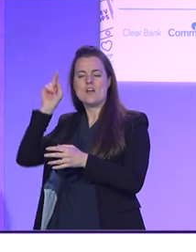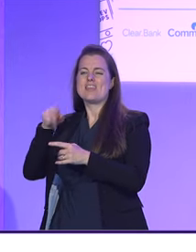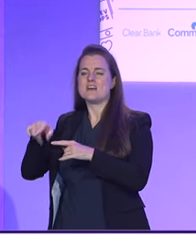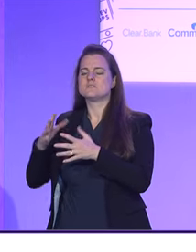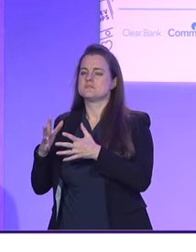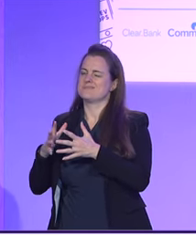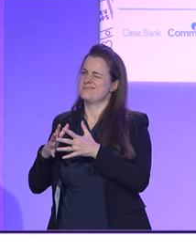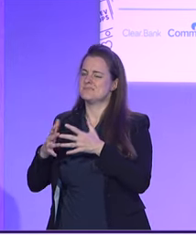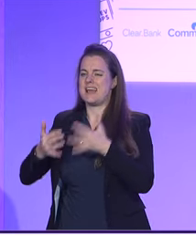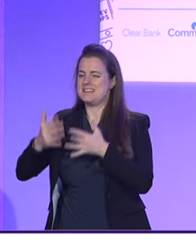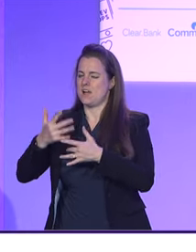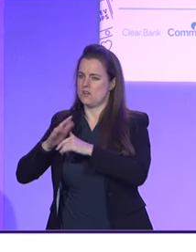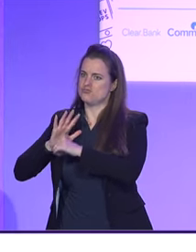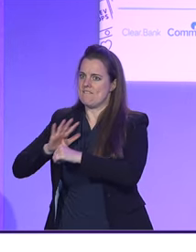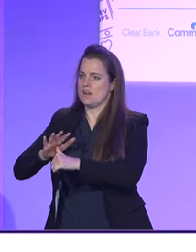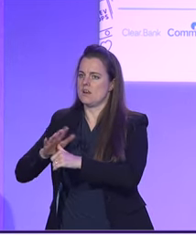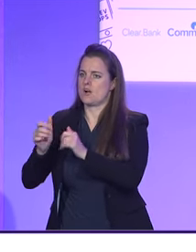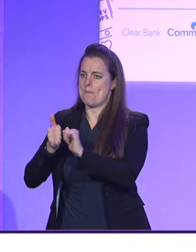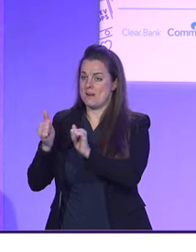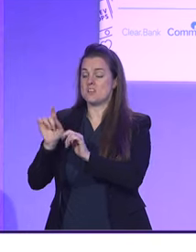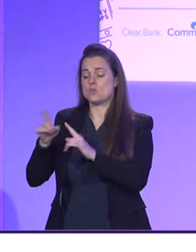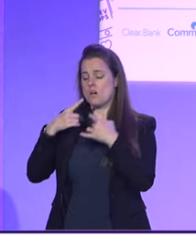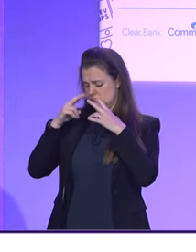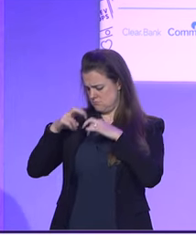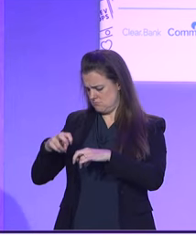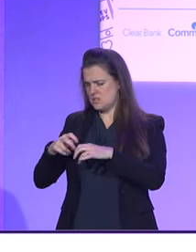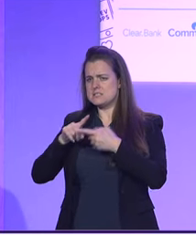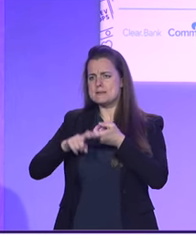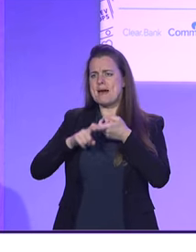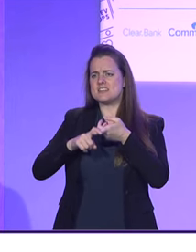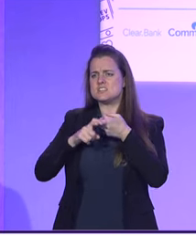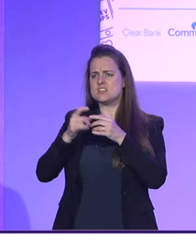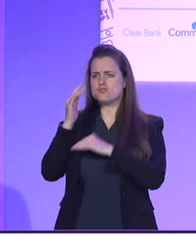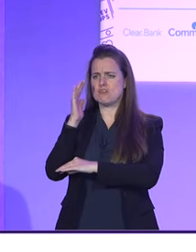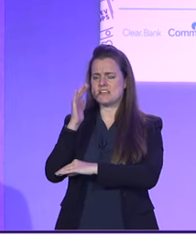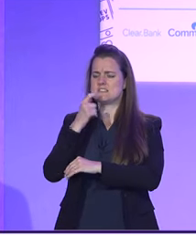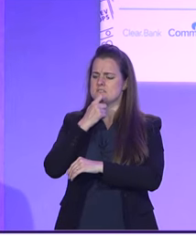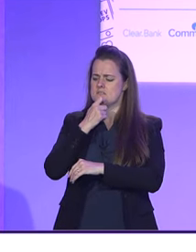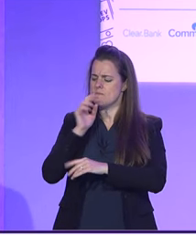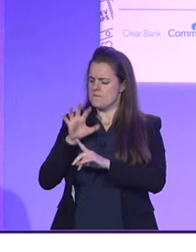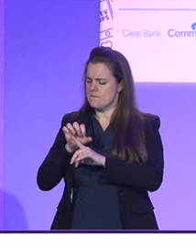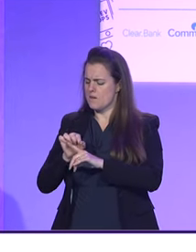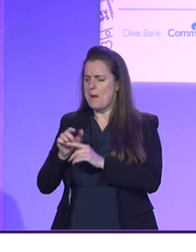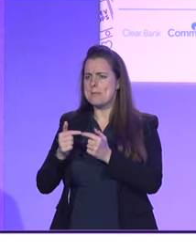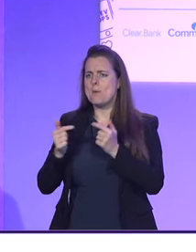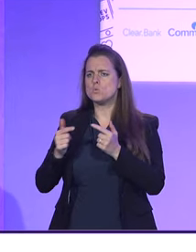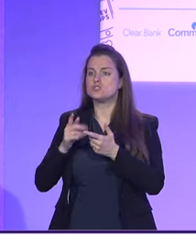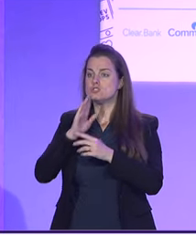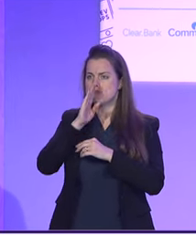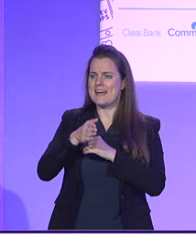data together. And I looked at our dependency trees, and I found our most used direct and indirect